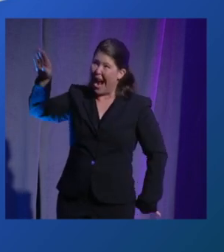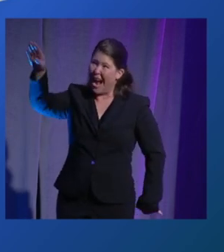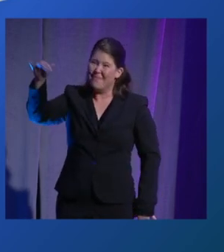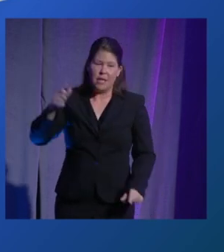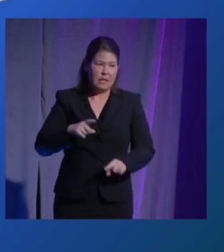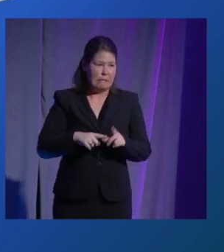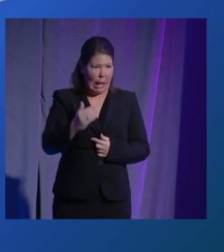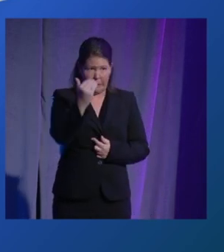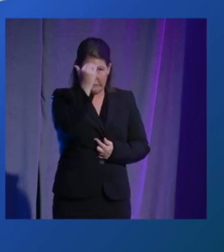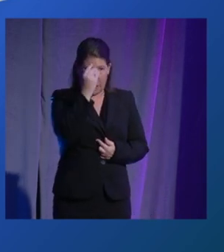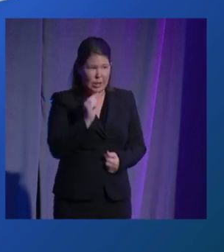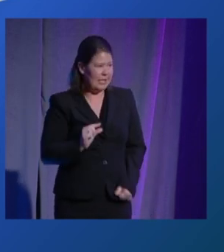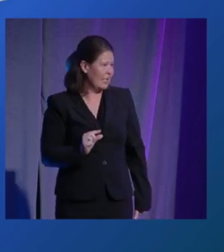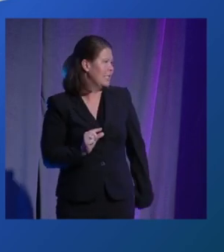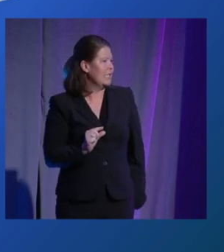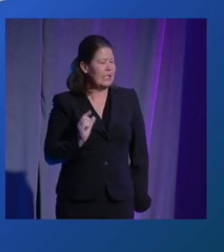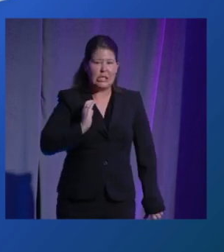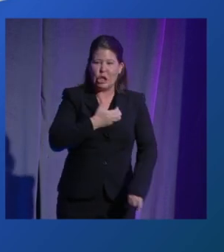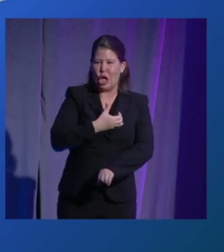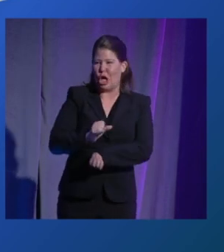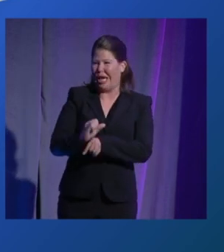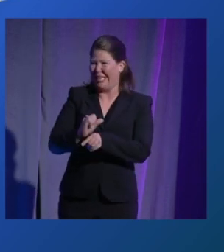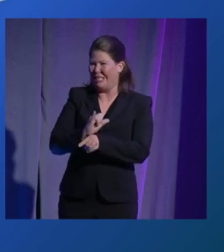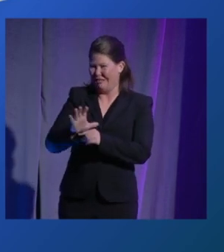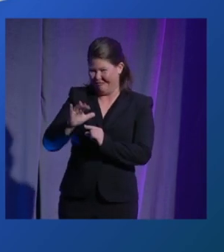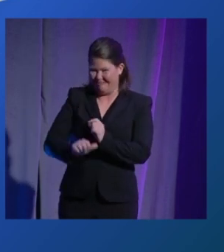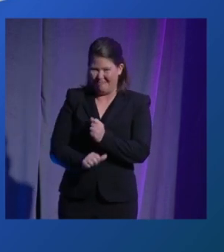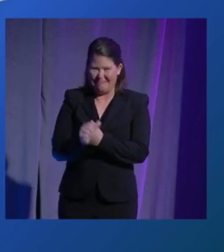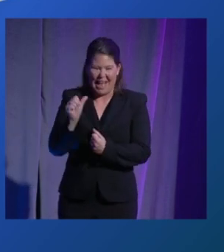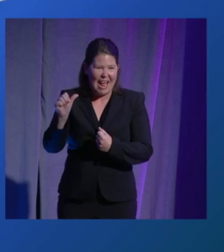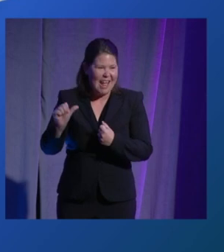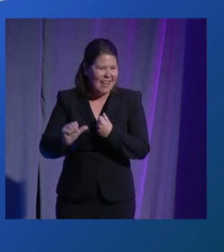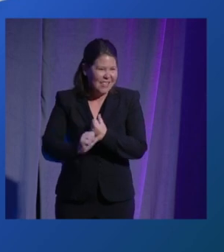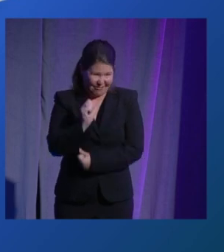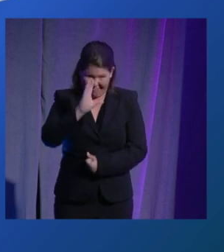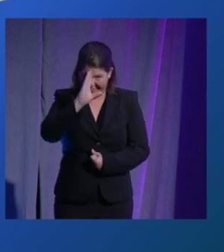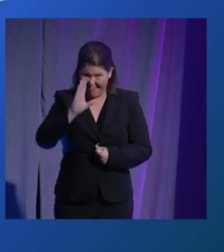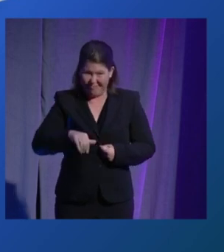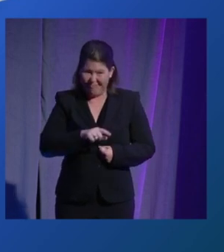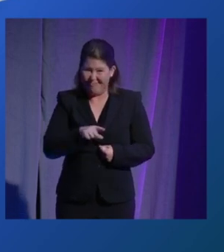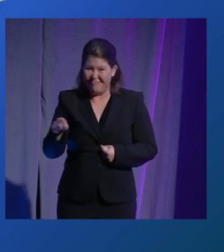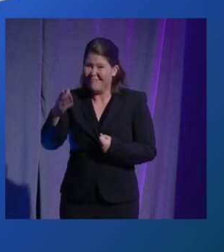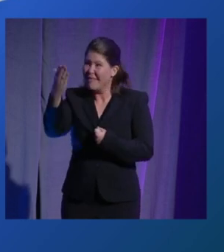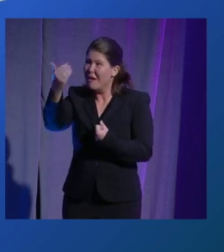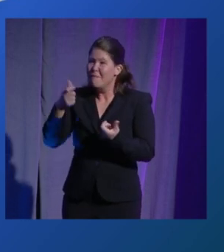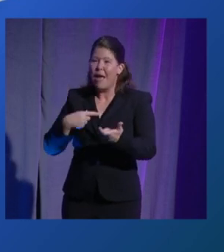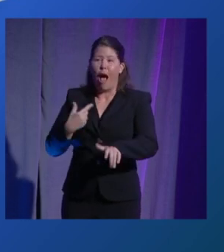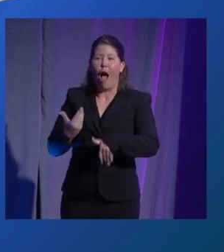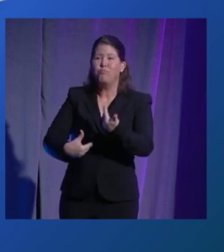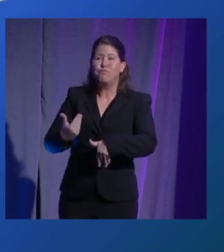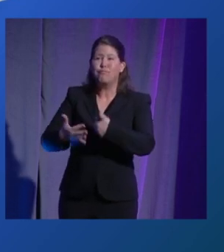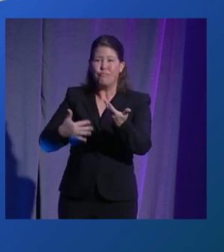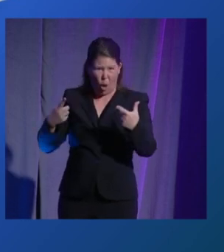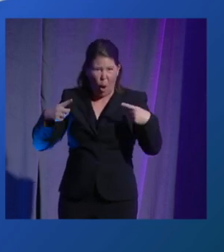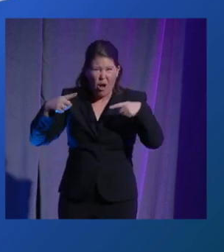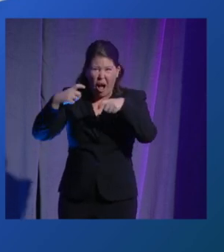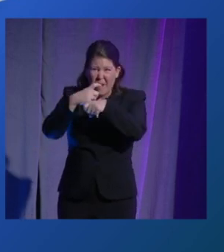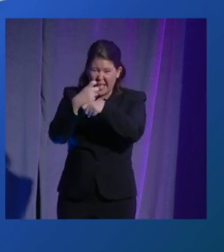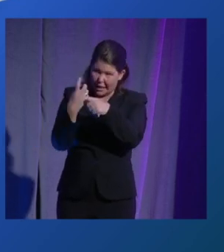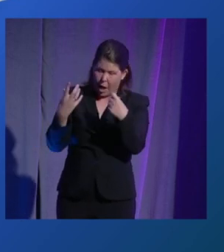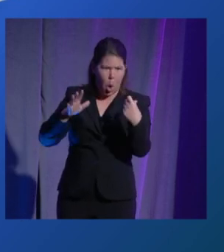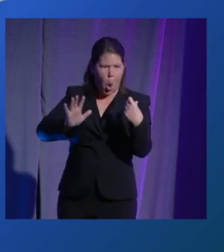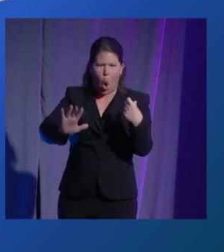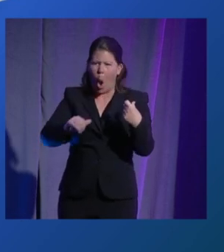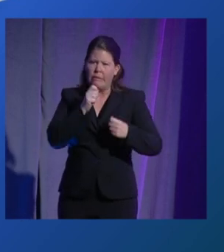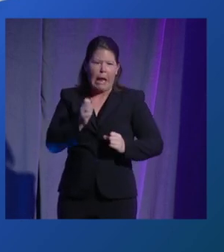that much about our industry and that's actually quite dangerous right because they're you know don't understand the global complexity how every single thing we